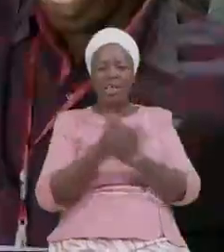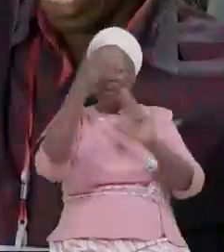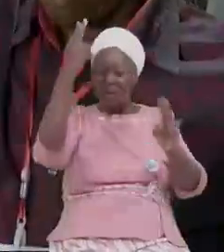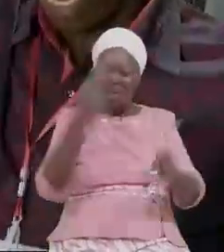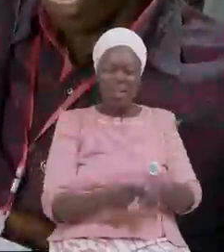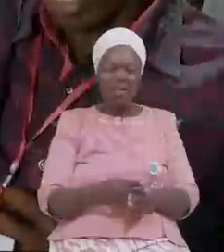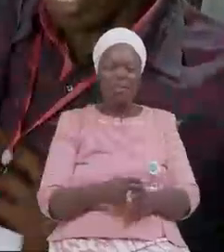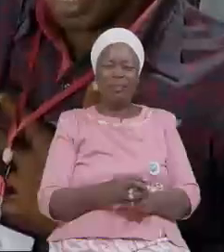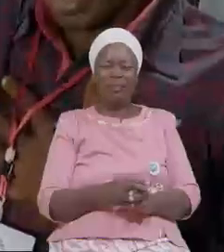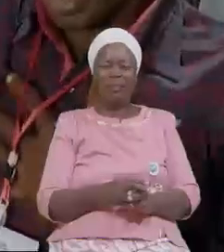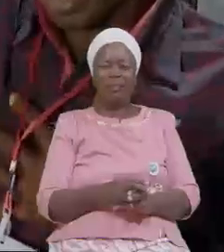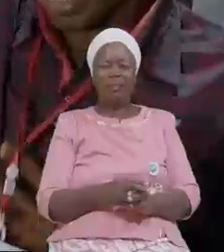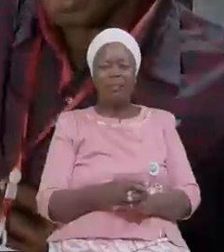name.